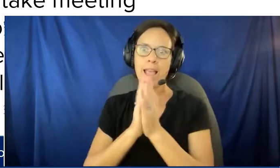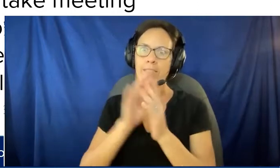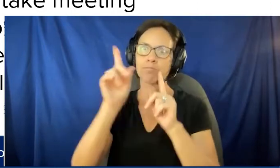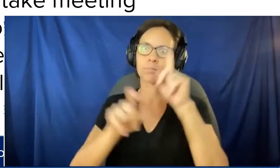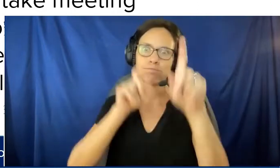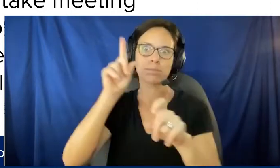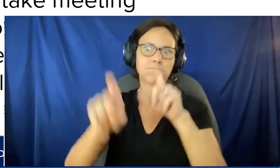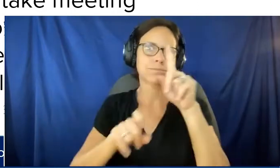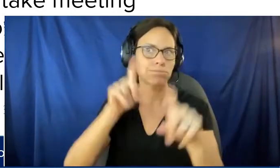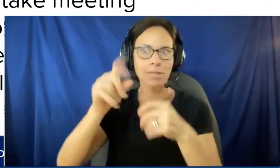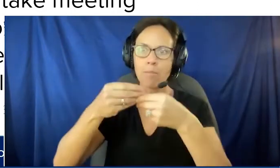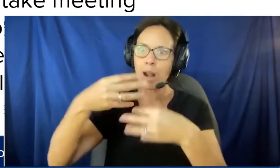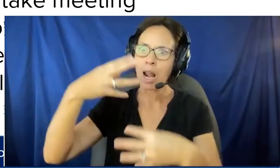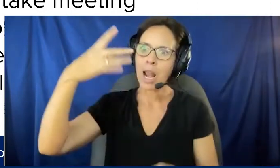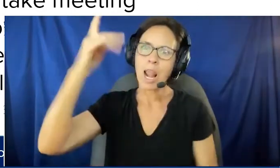need to answer